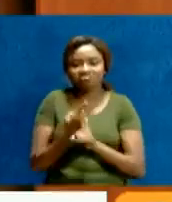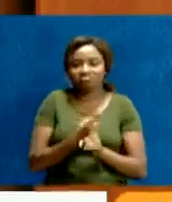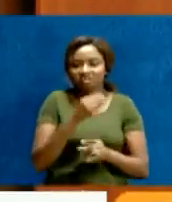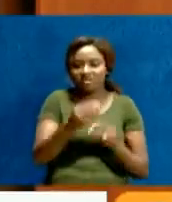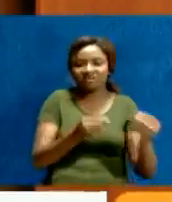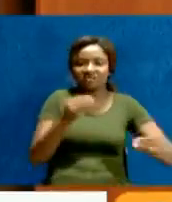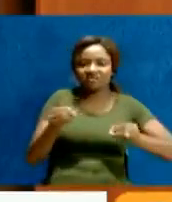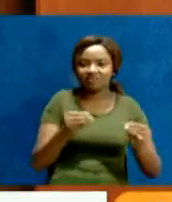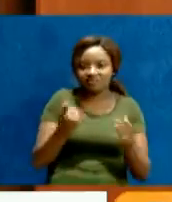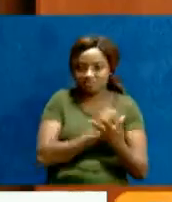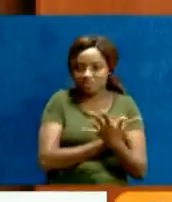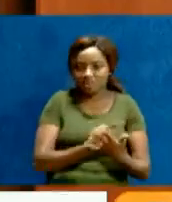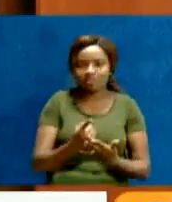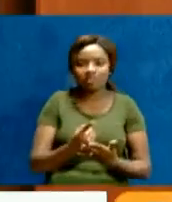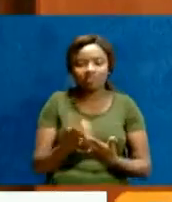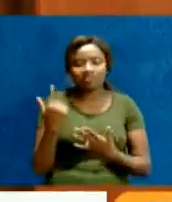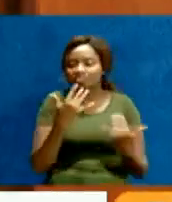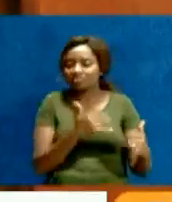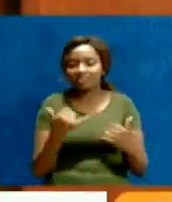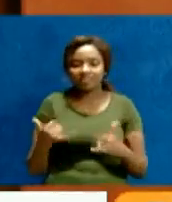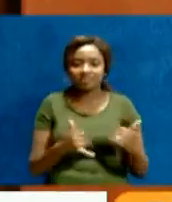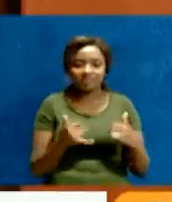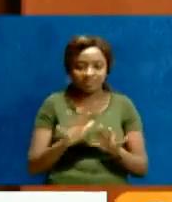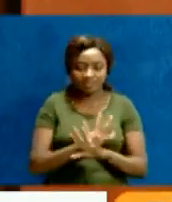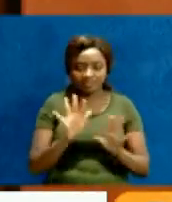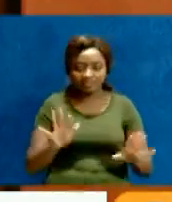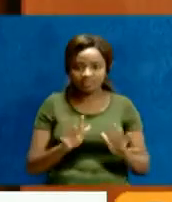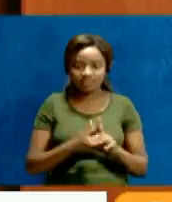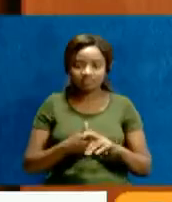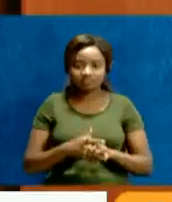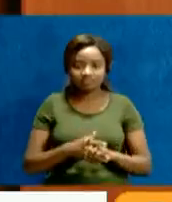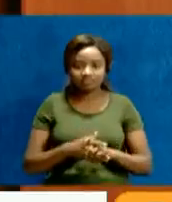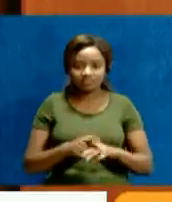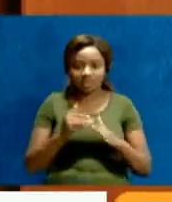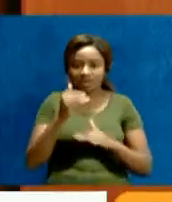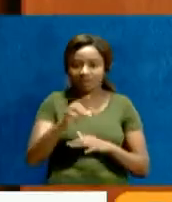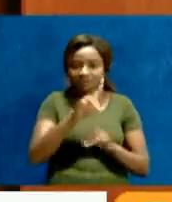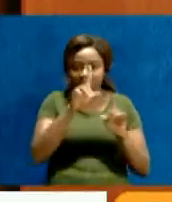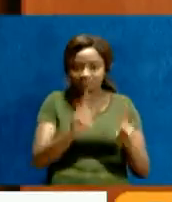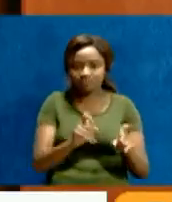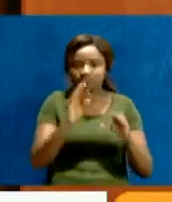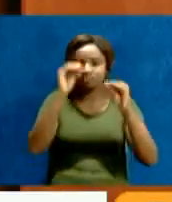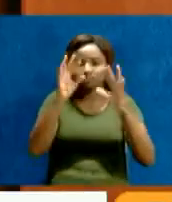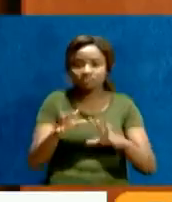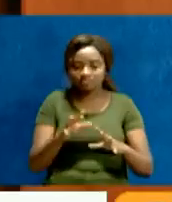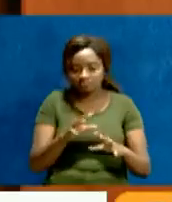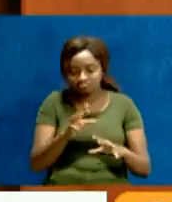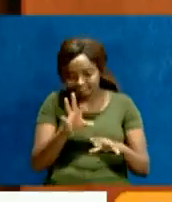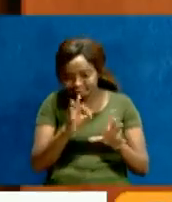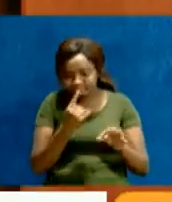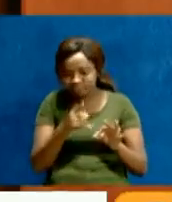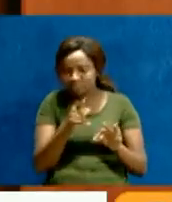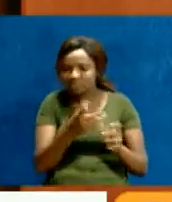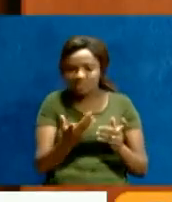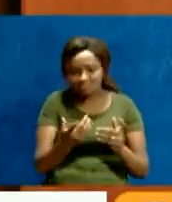extracurricular issues. For 1 week, the whole week, we were busy with them. The teachers, after the NEC exam, took the low achievers.